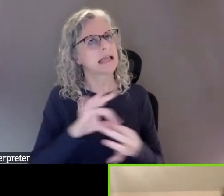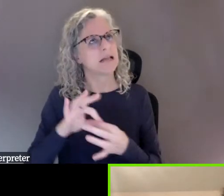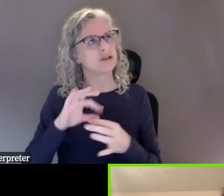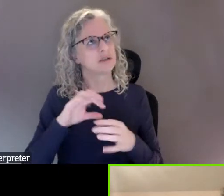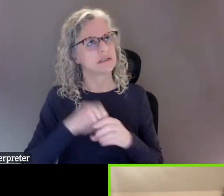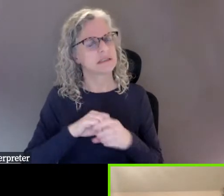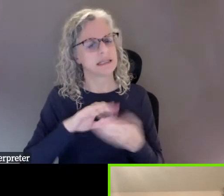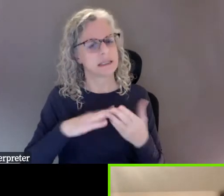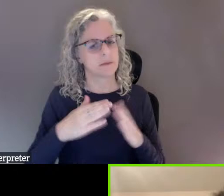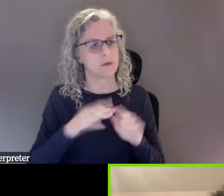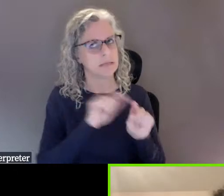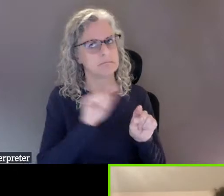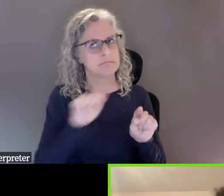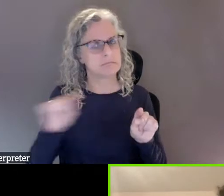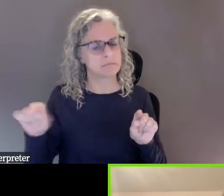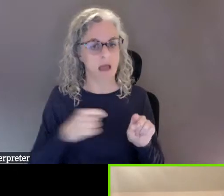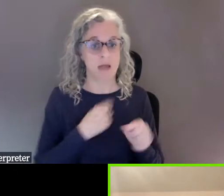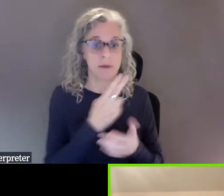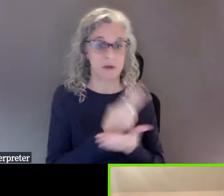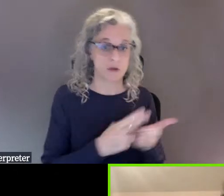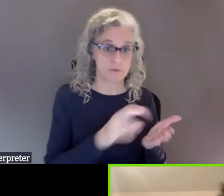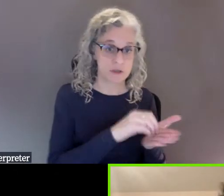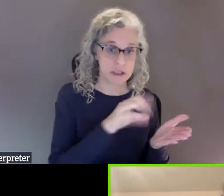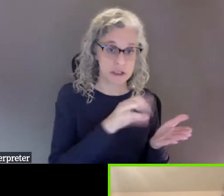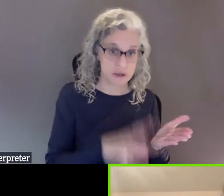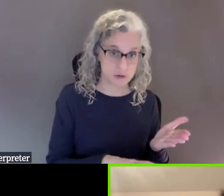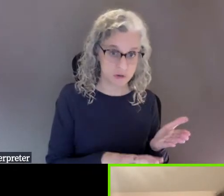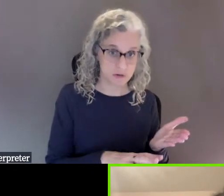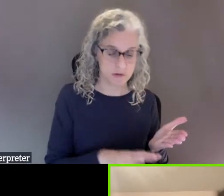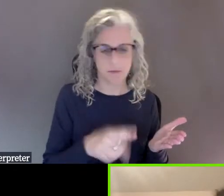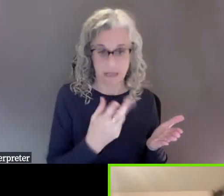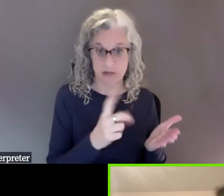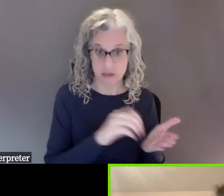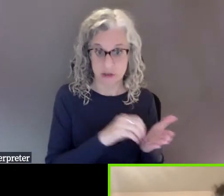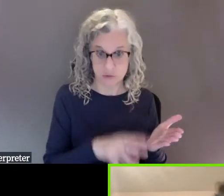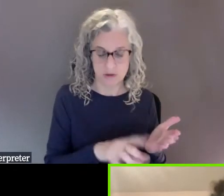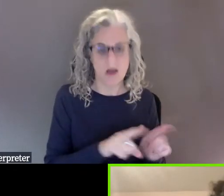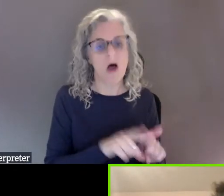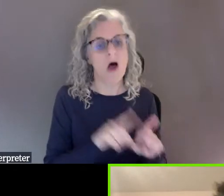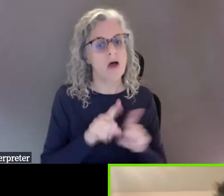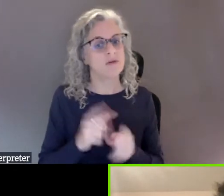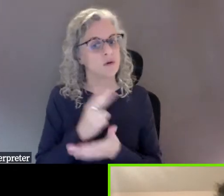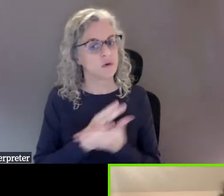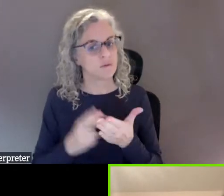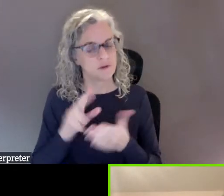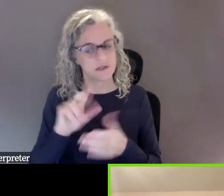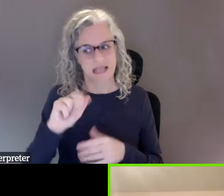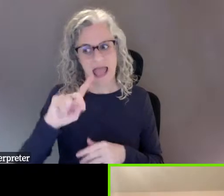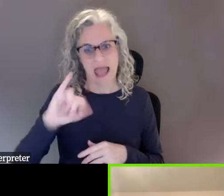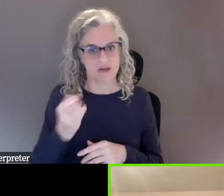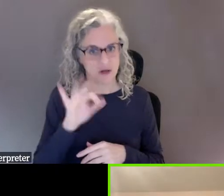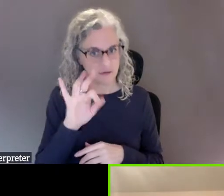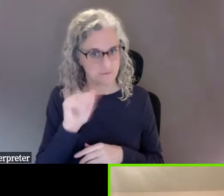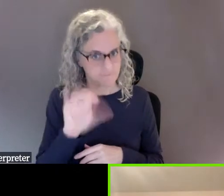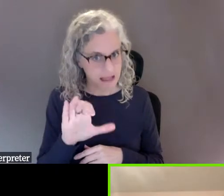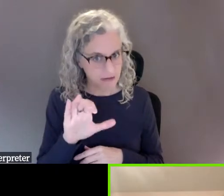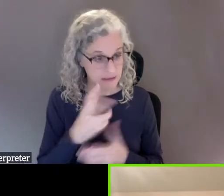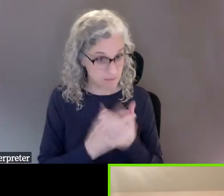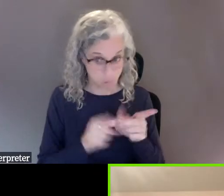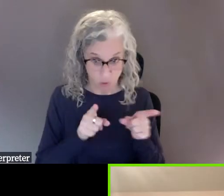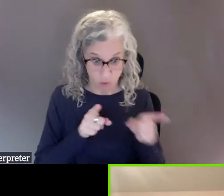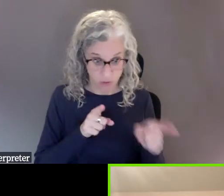I am a university student, PhD student. I'm also a university adjunct faculty. Both of those places were